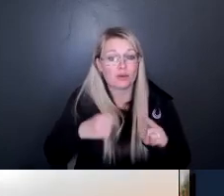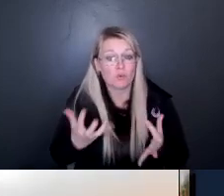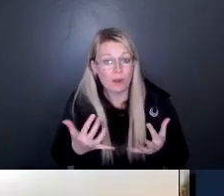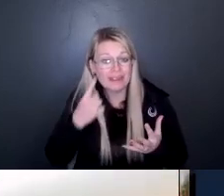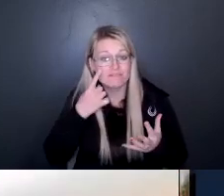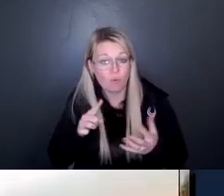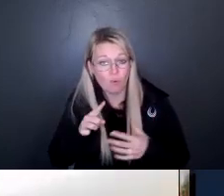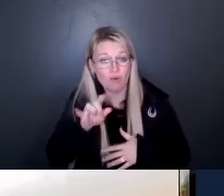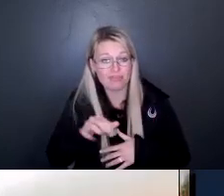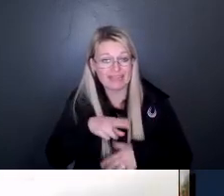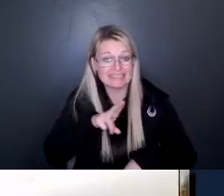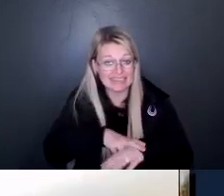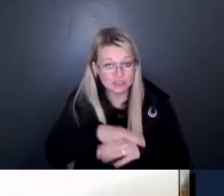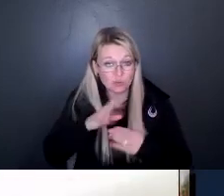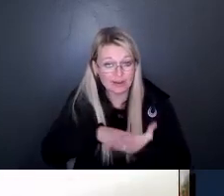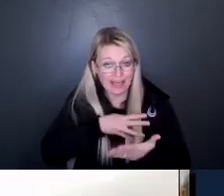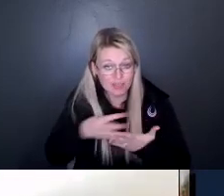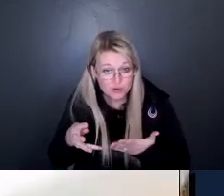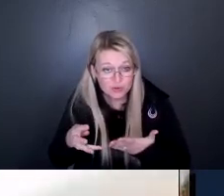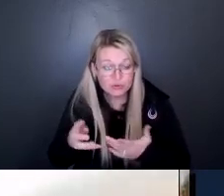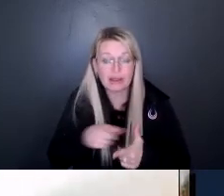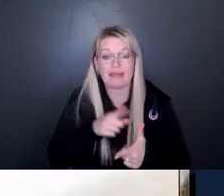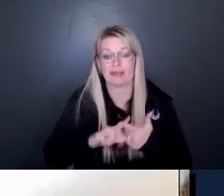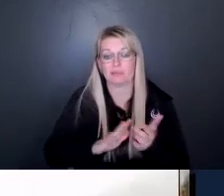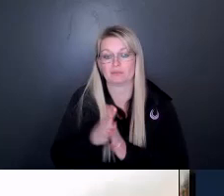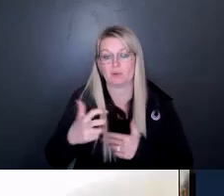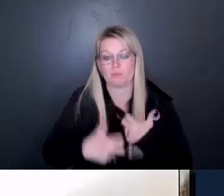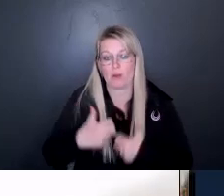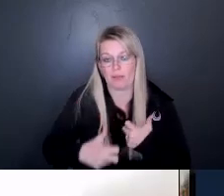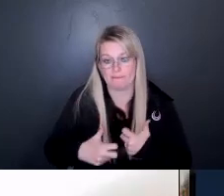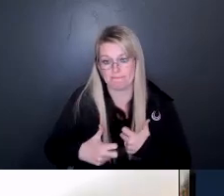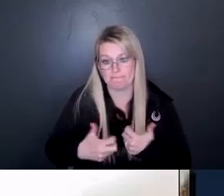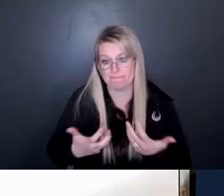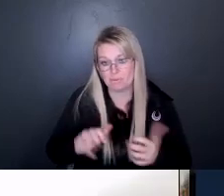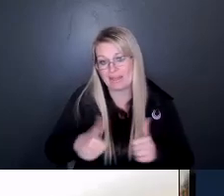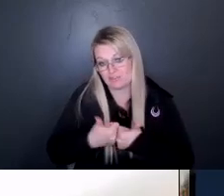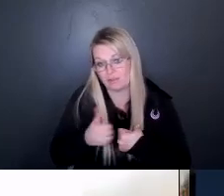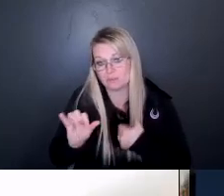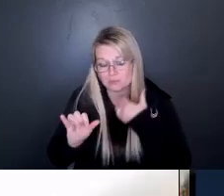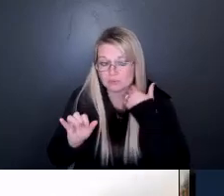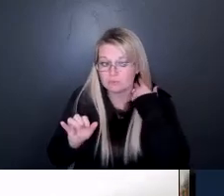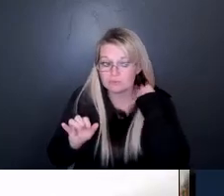national calendar, then it becomes a problem. So we also have